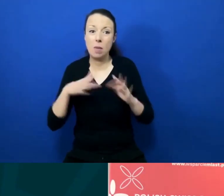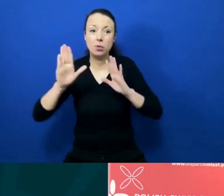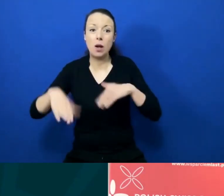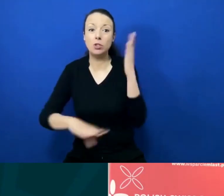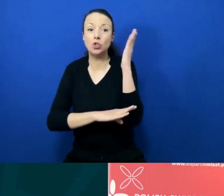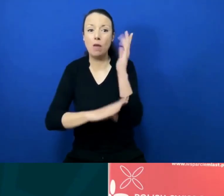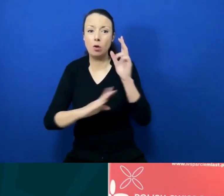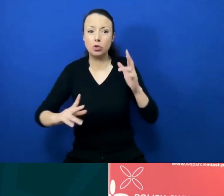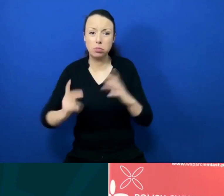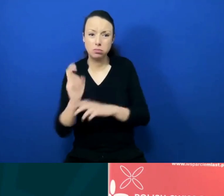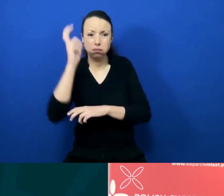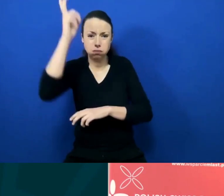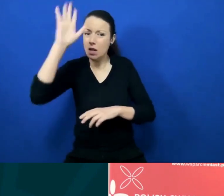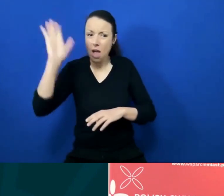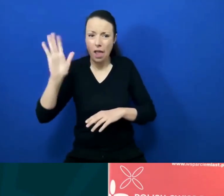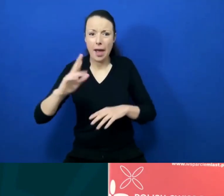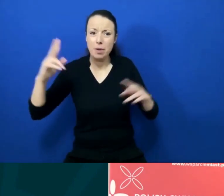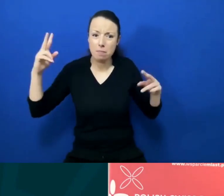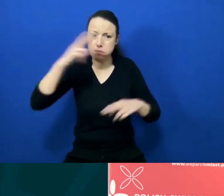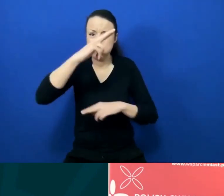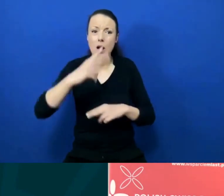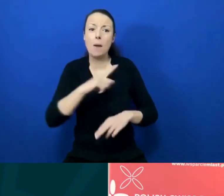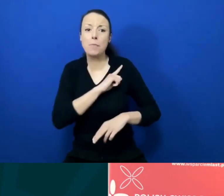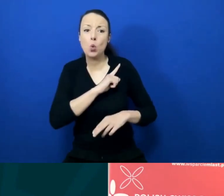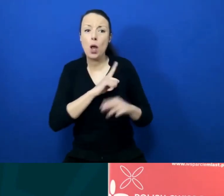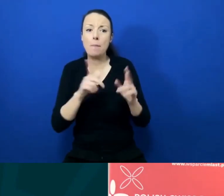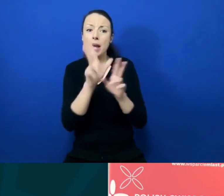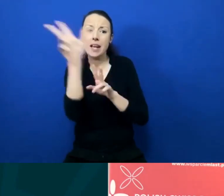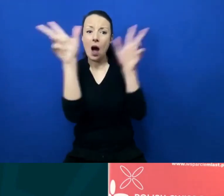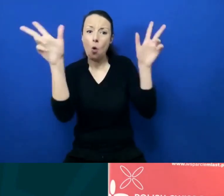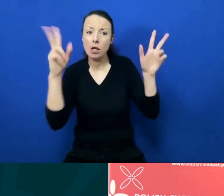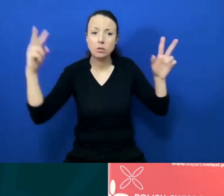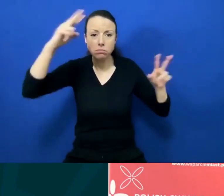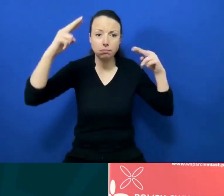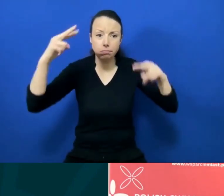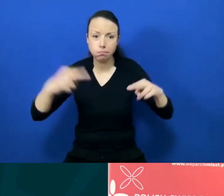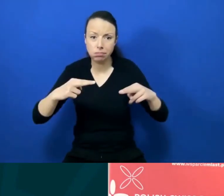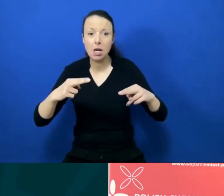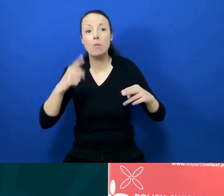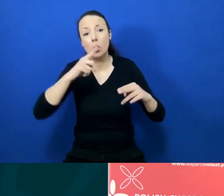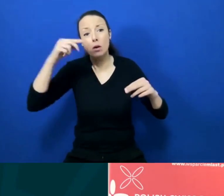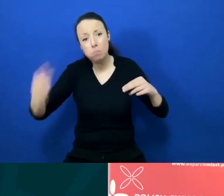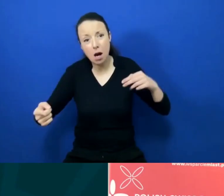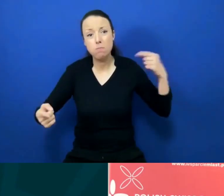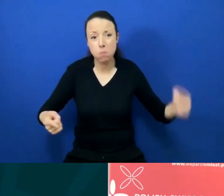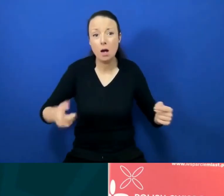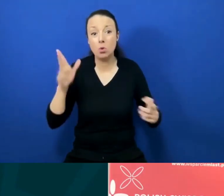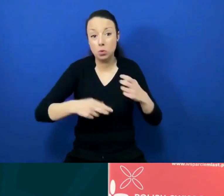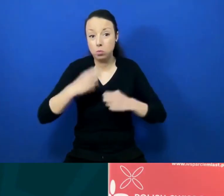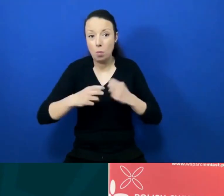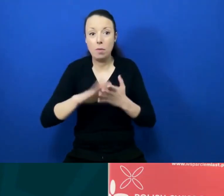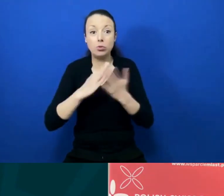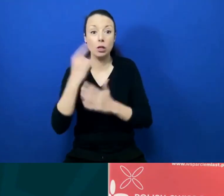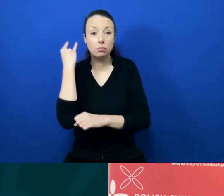would, for example, disturb traffic, higher lorries or whatever, so that there's no interruption of the traffic due